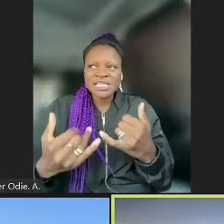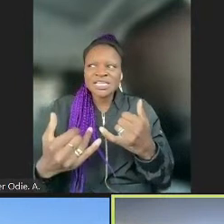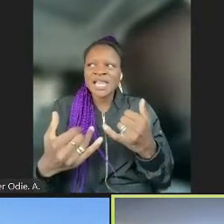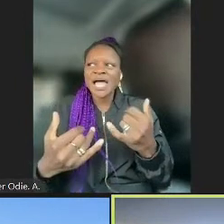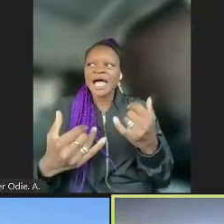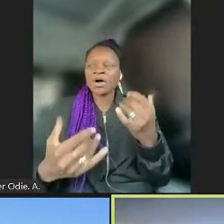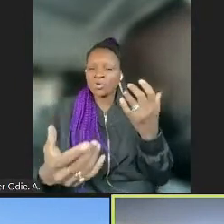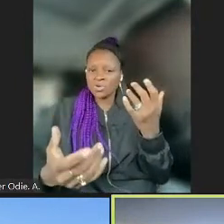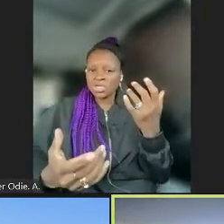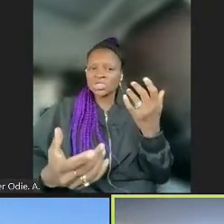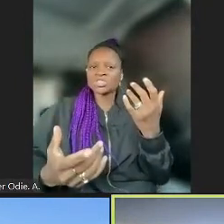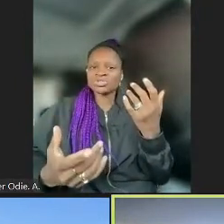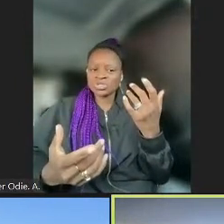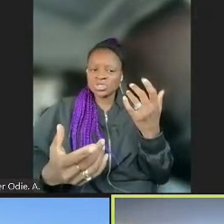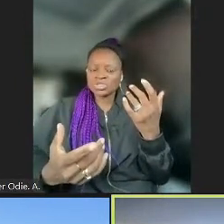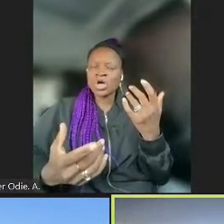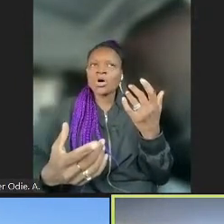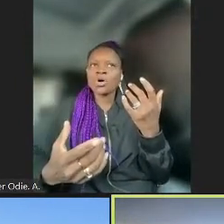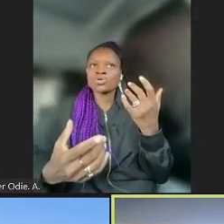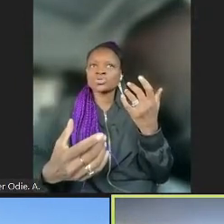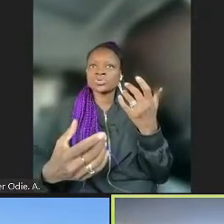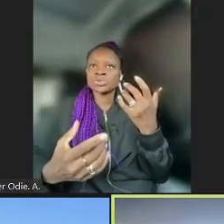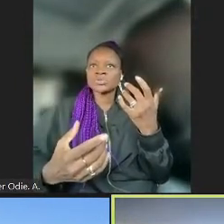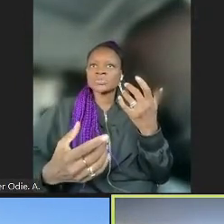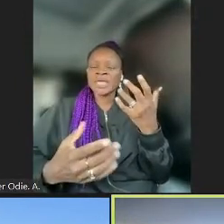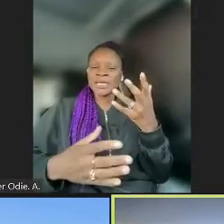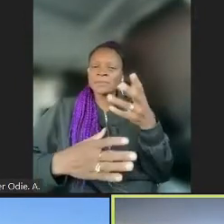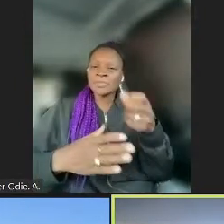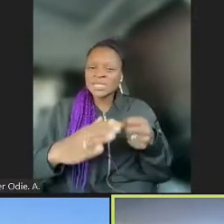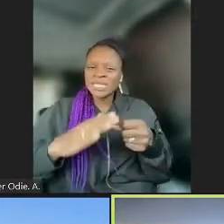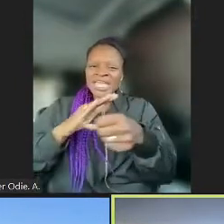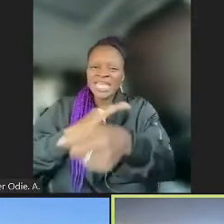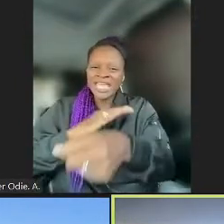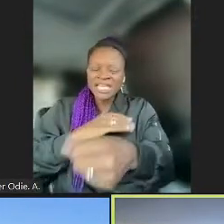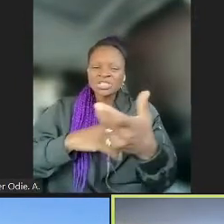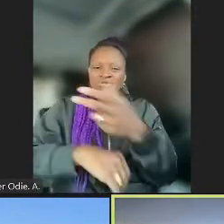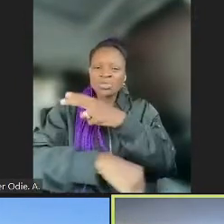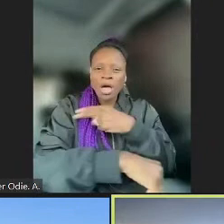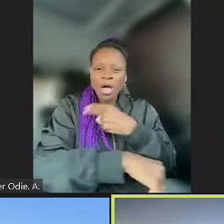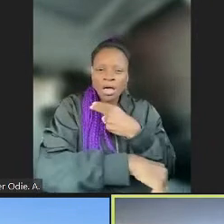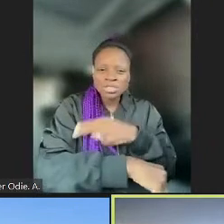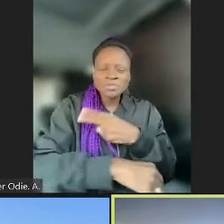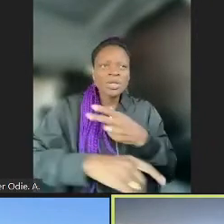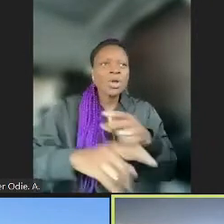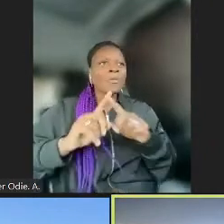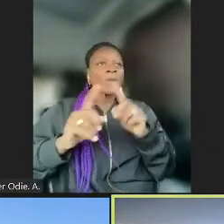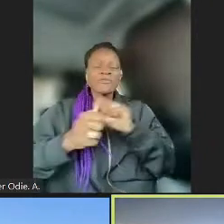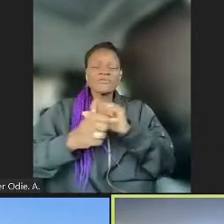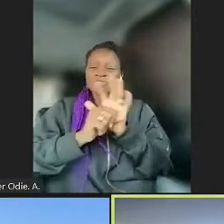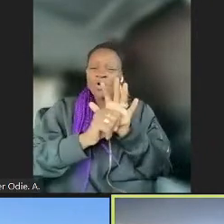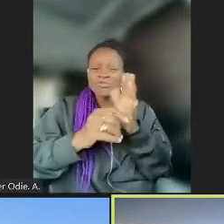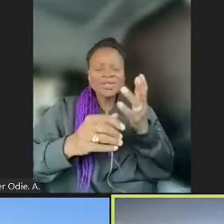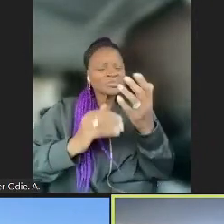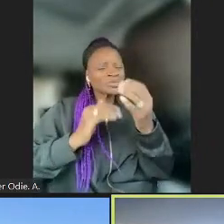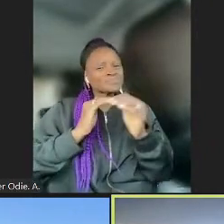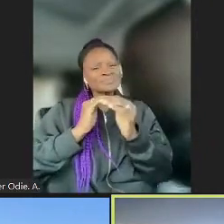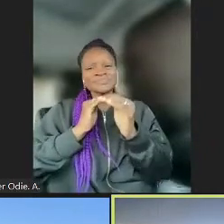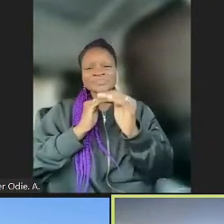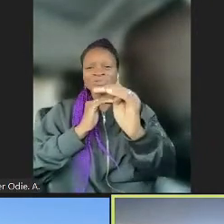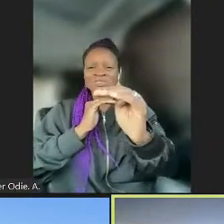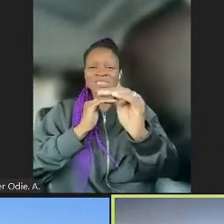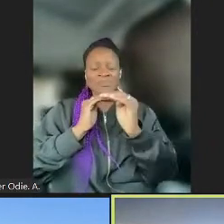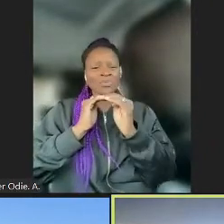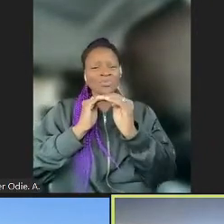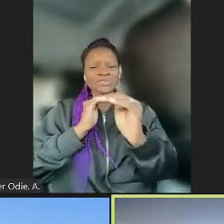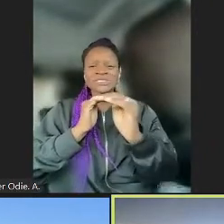beds. But as far as the COVID situation, I think we're stable at this time. And I believe, Kate, you can probably weigh in on that as well in